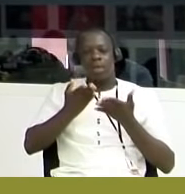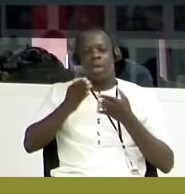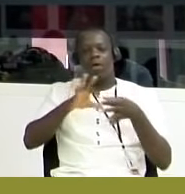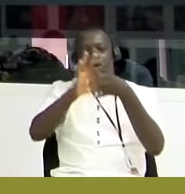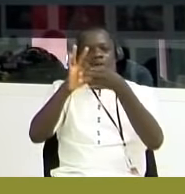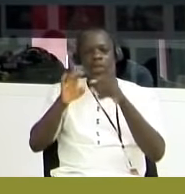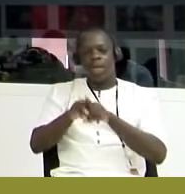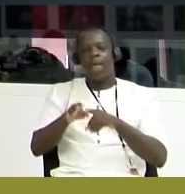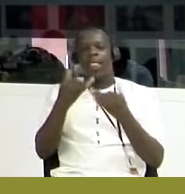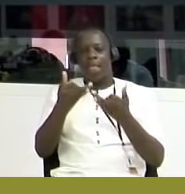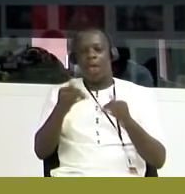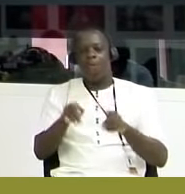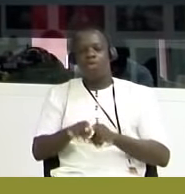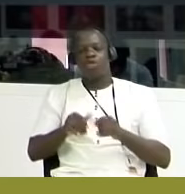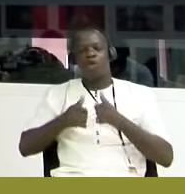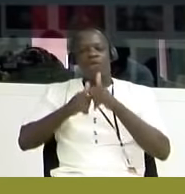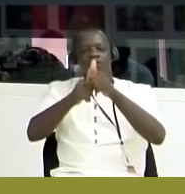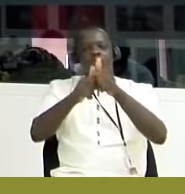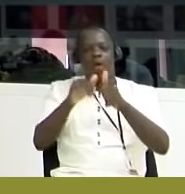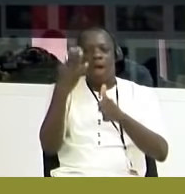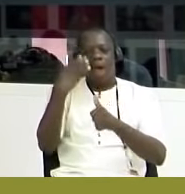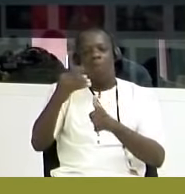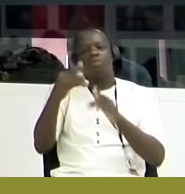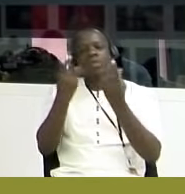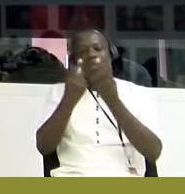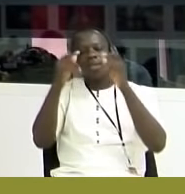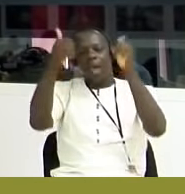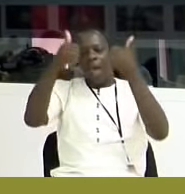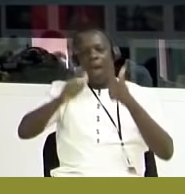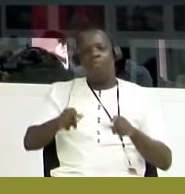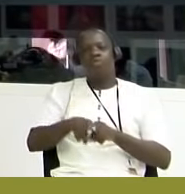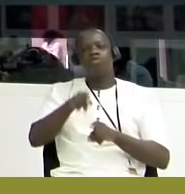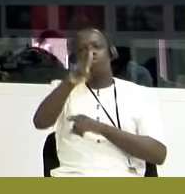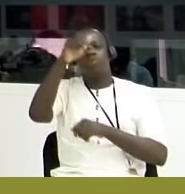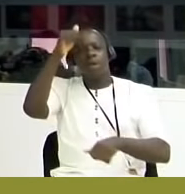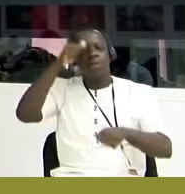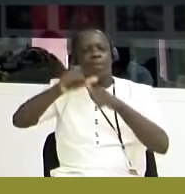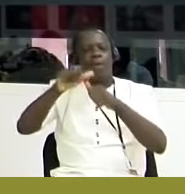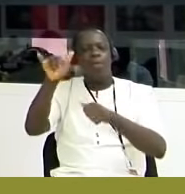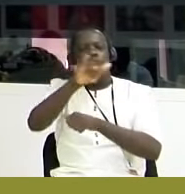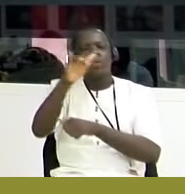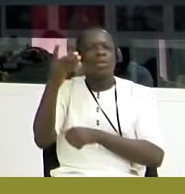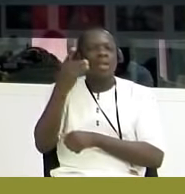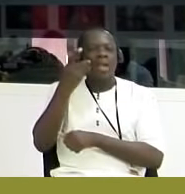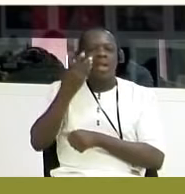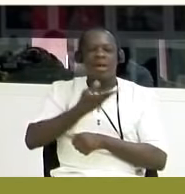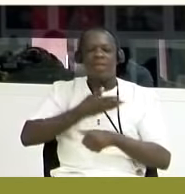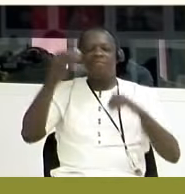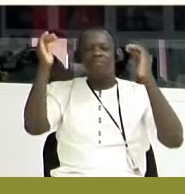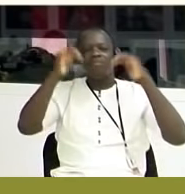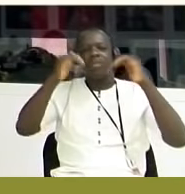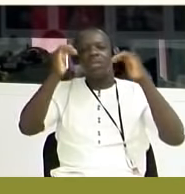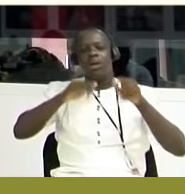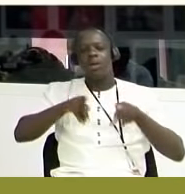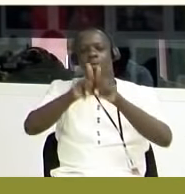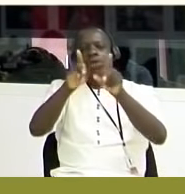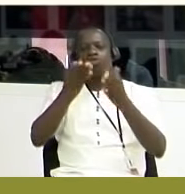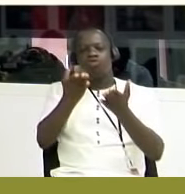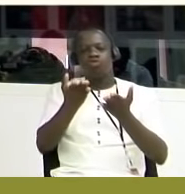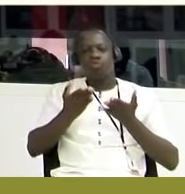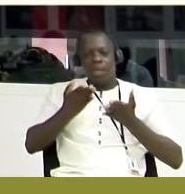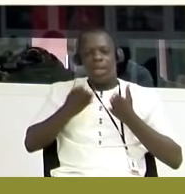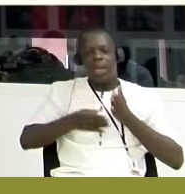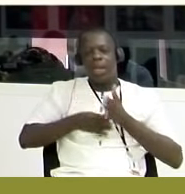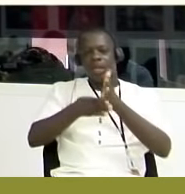you recall when that took place? I don't remember the date, but I know for sure that I was in that meeting with the